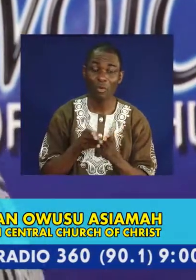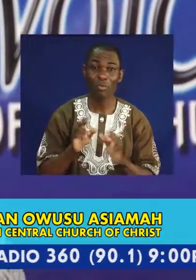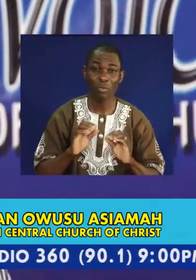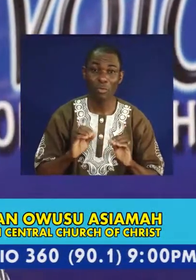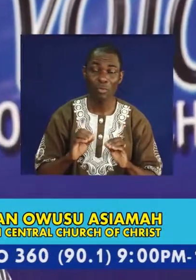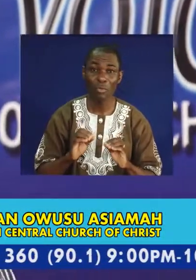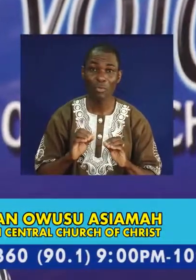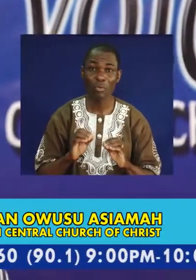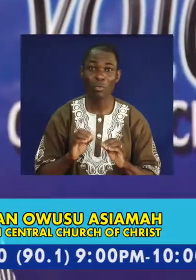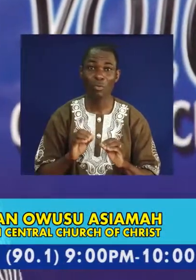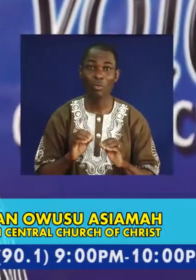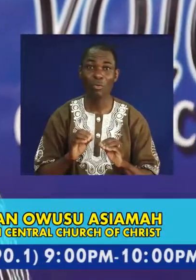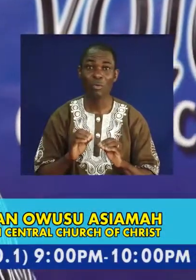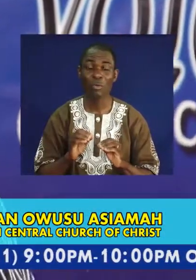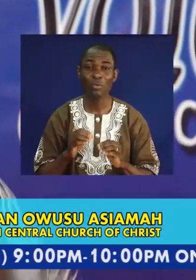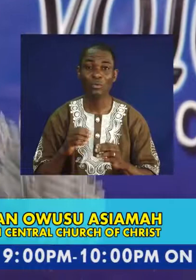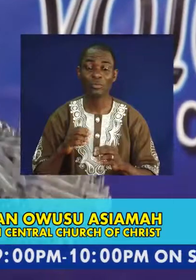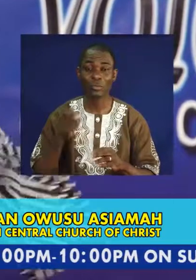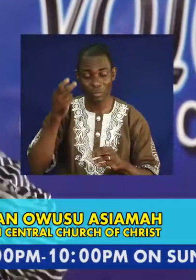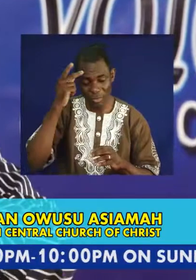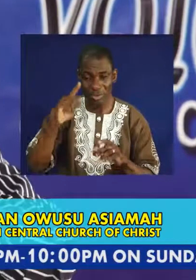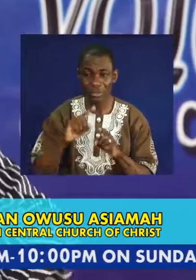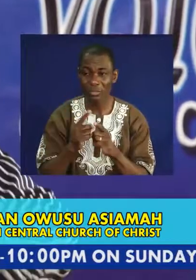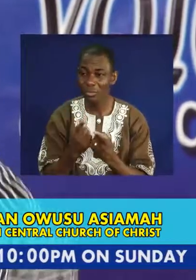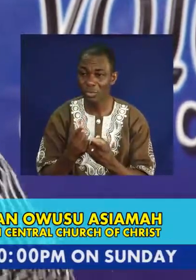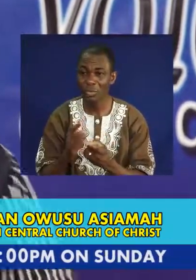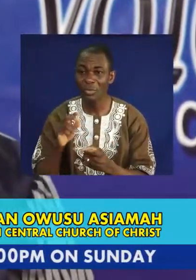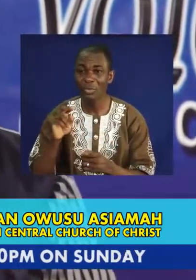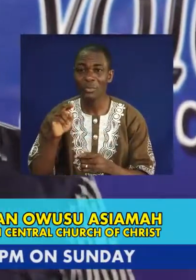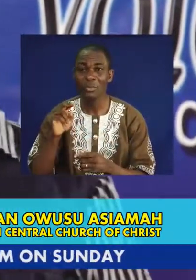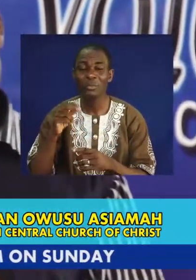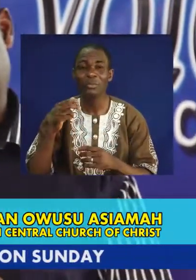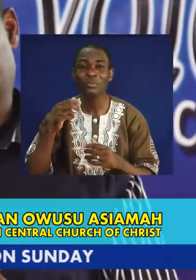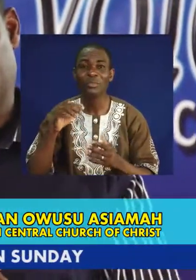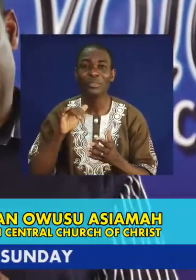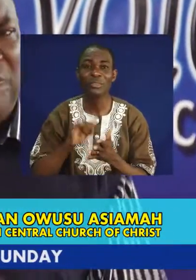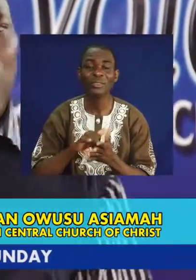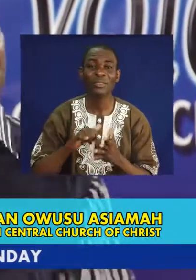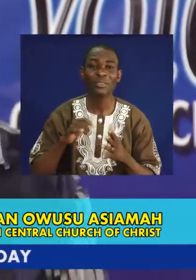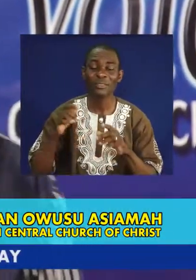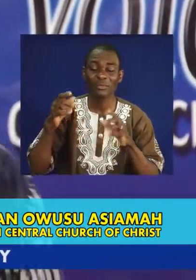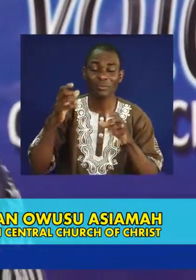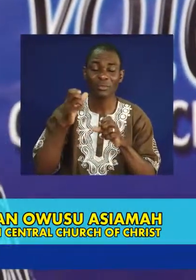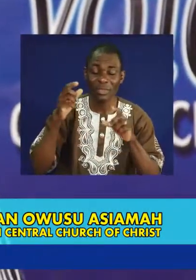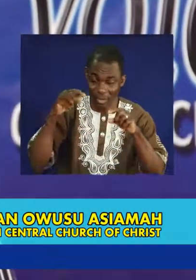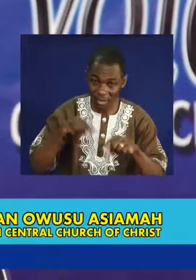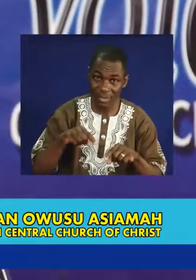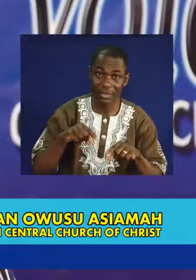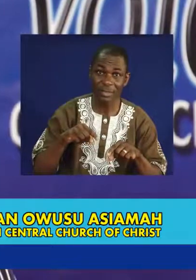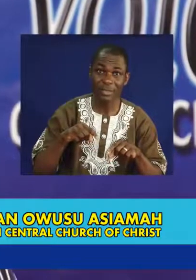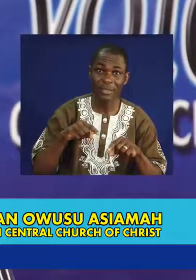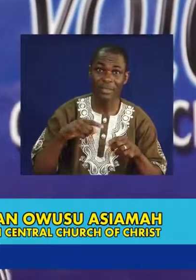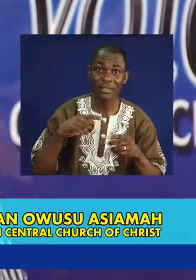se sa wo ti wiase we se mu a emfa wo trust e hye nipa and found trust and found